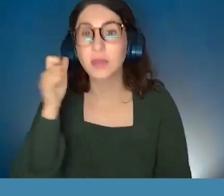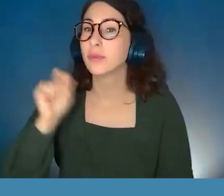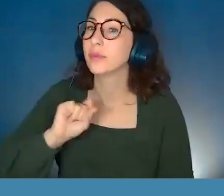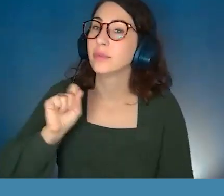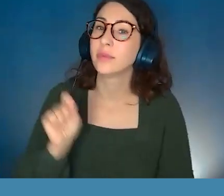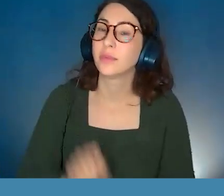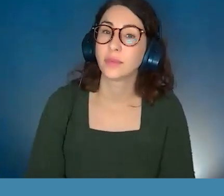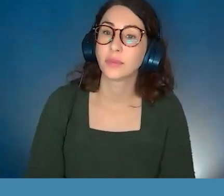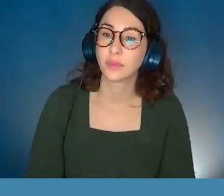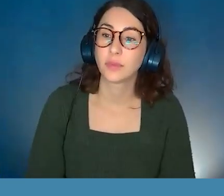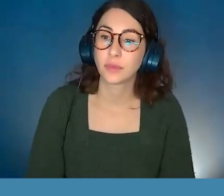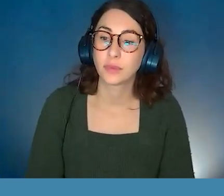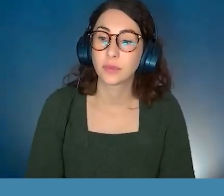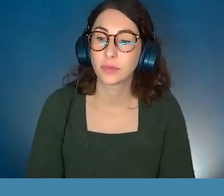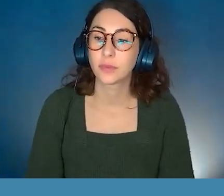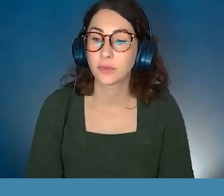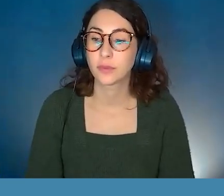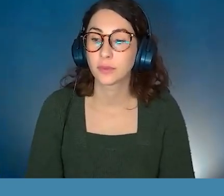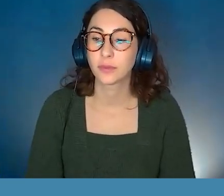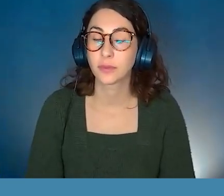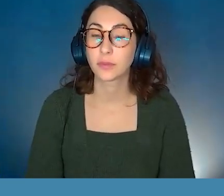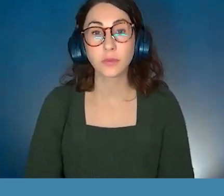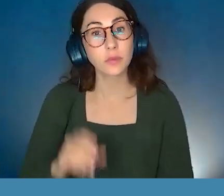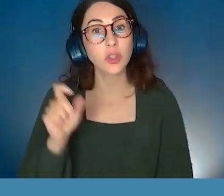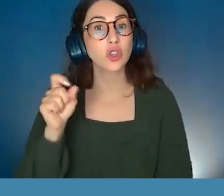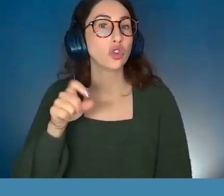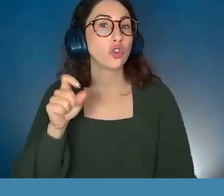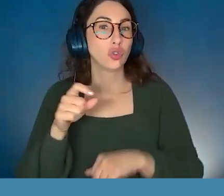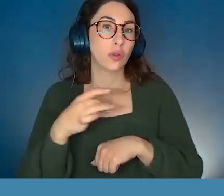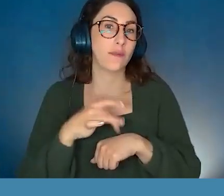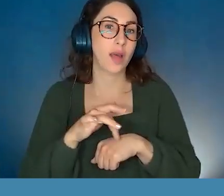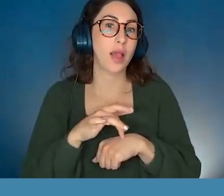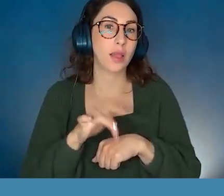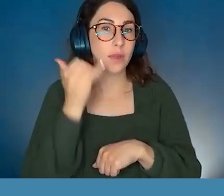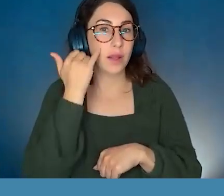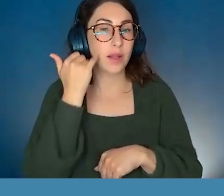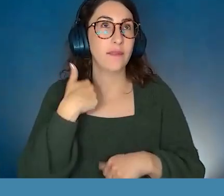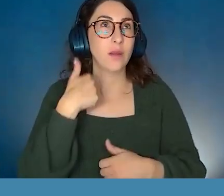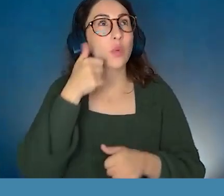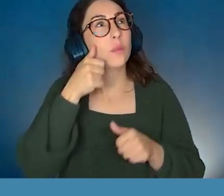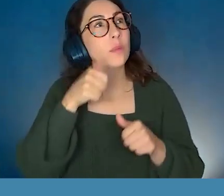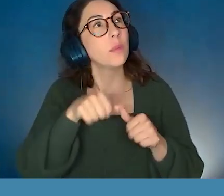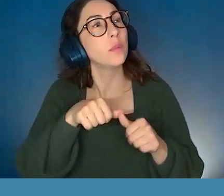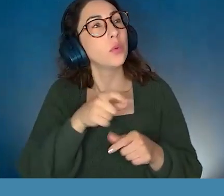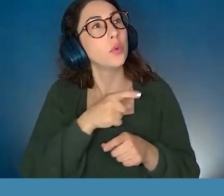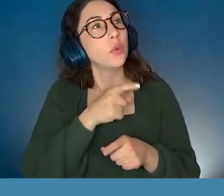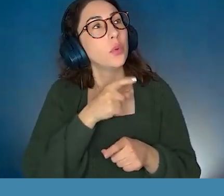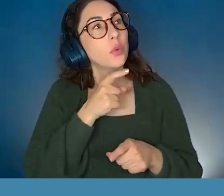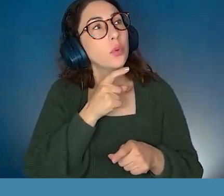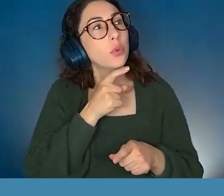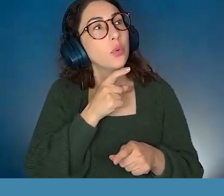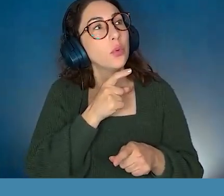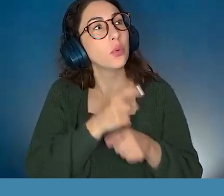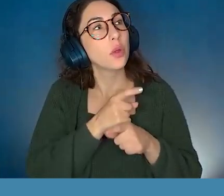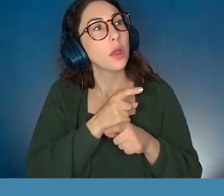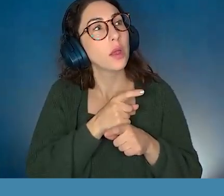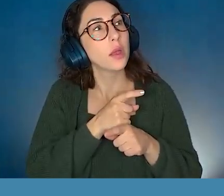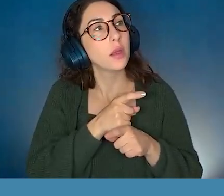Yeah, okay, so that one should be available. If I remember correctly, it was,